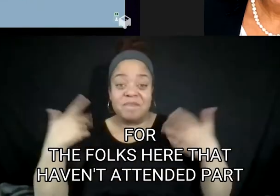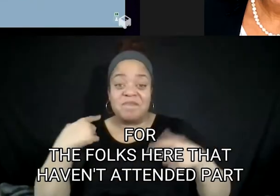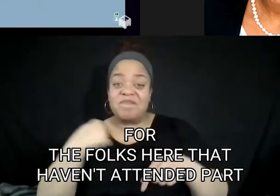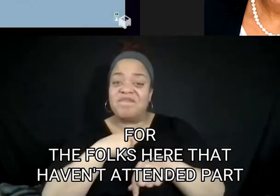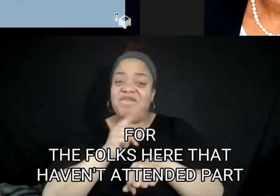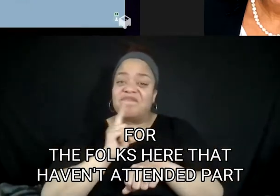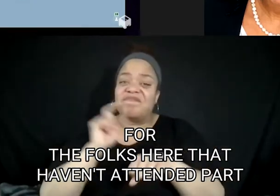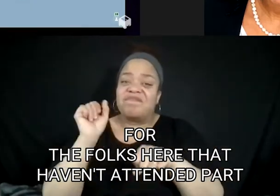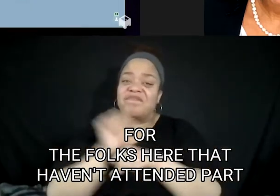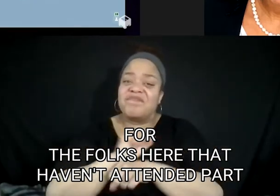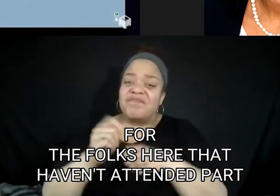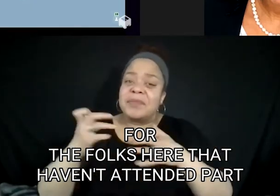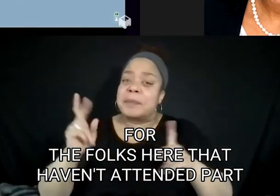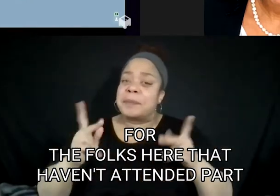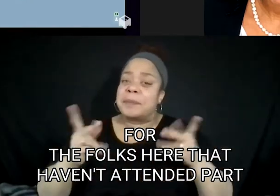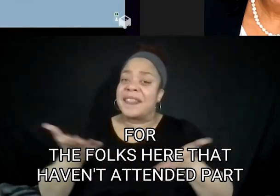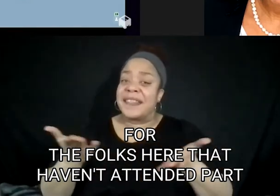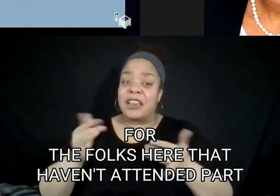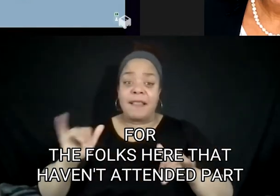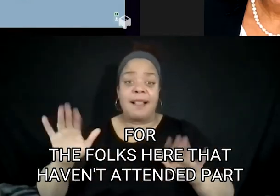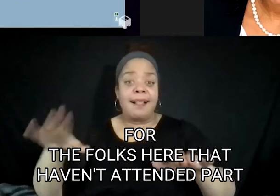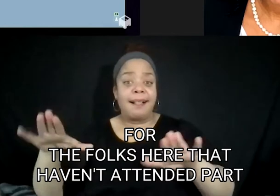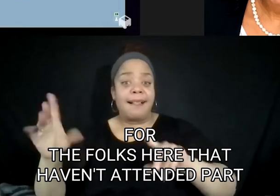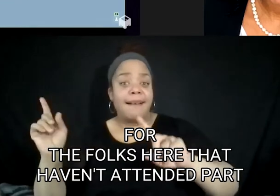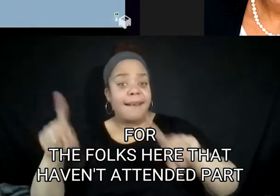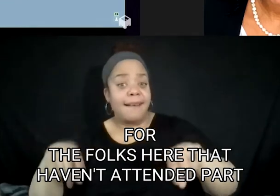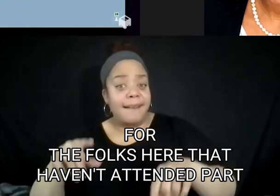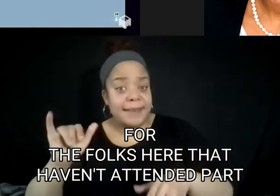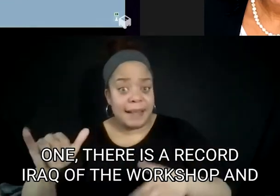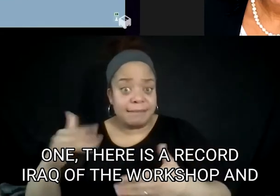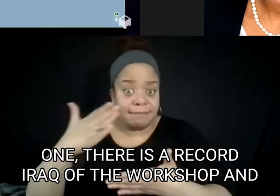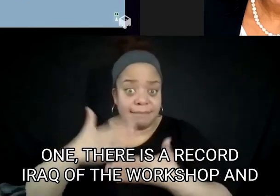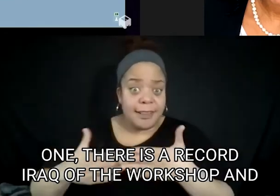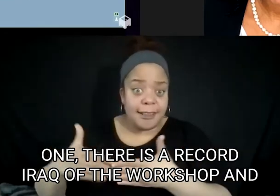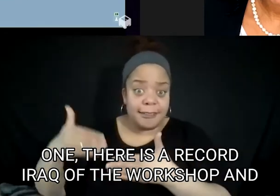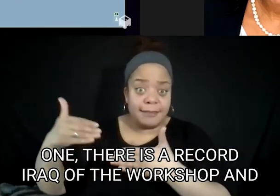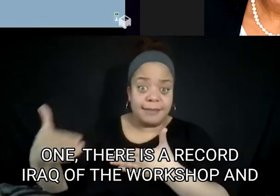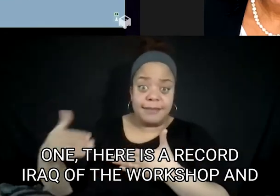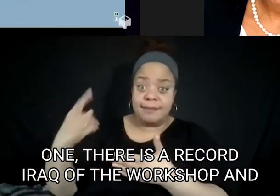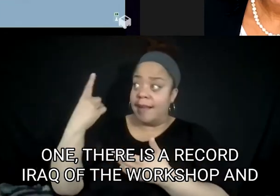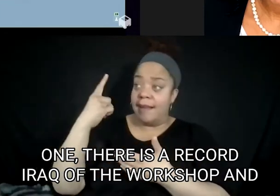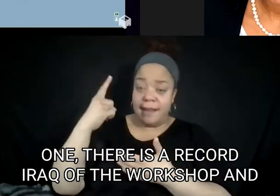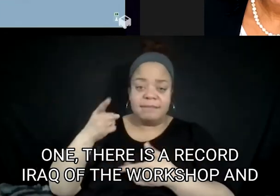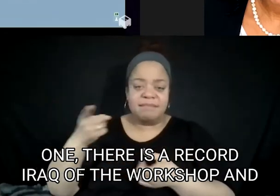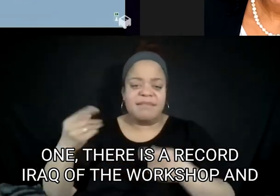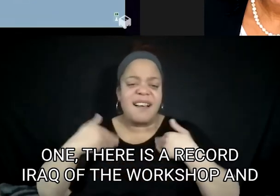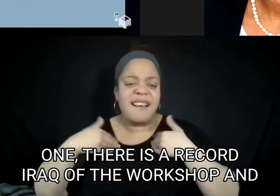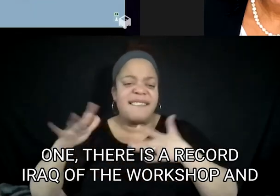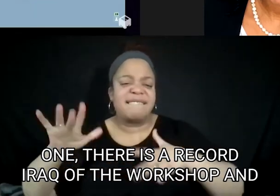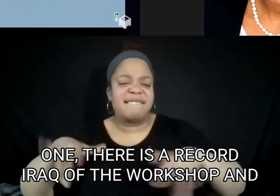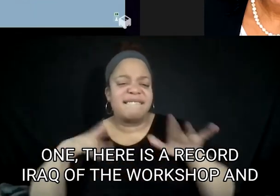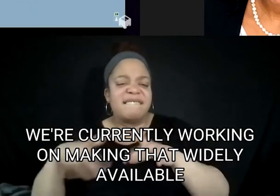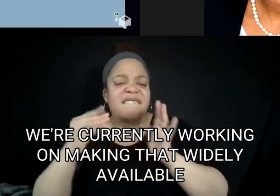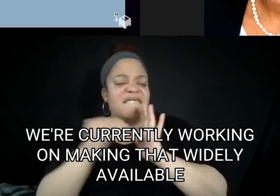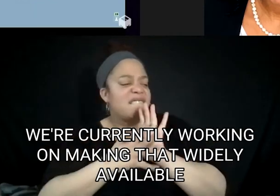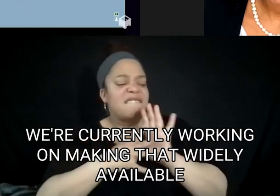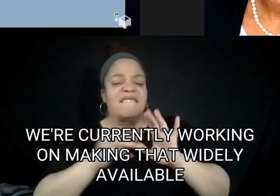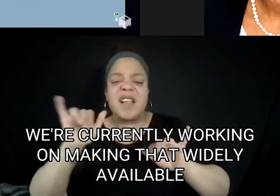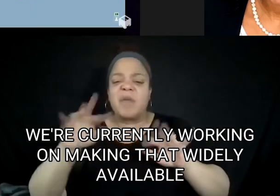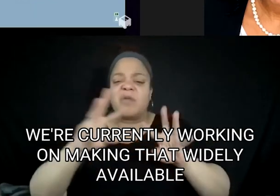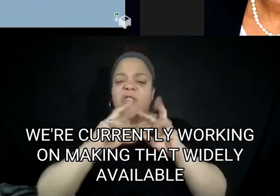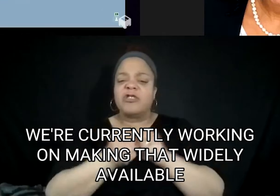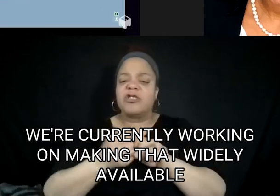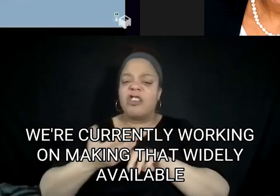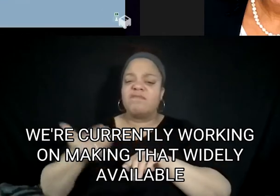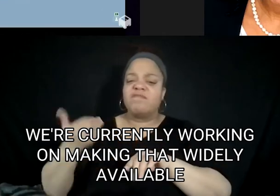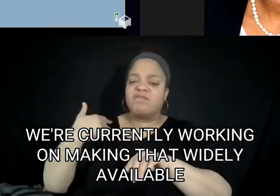of the workshop, and we're currently working on making that widely available soon. I've heard rumors that it's going to get broadcast somewhere.